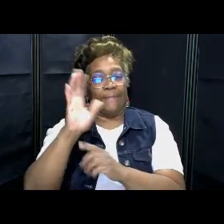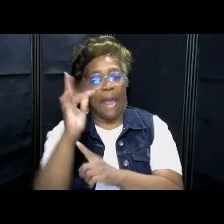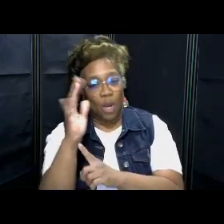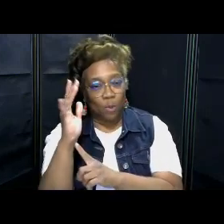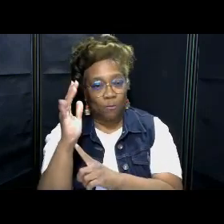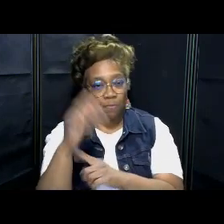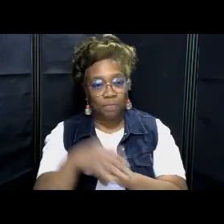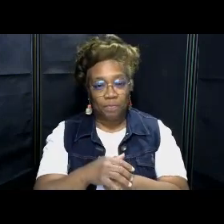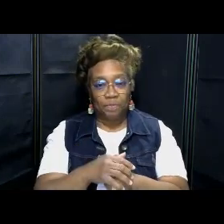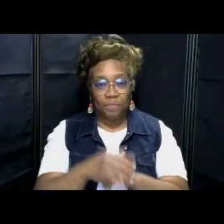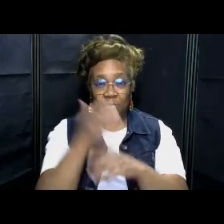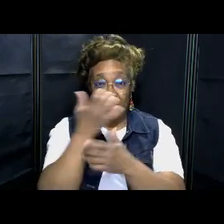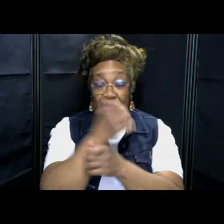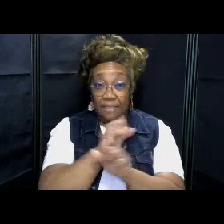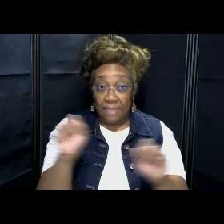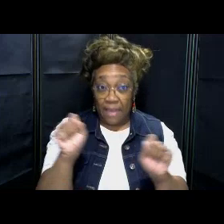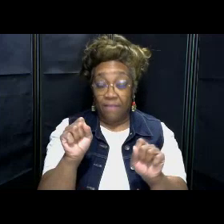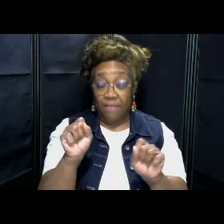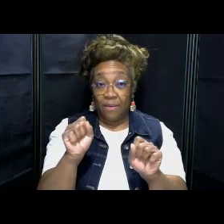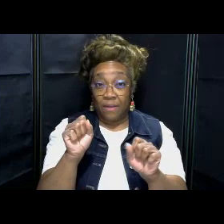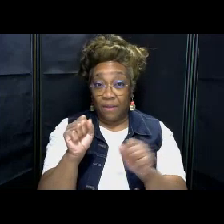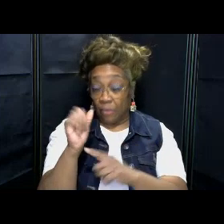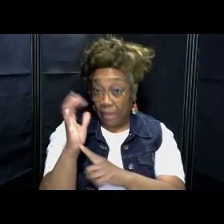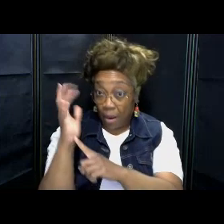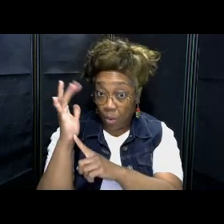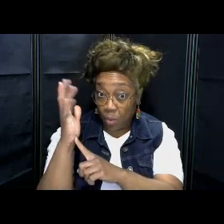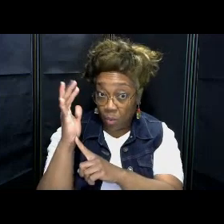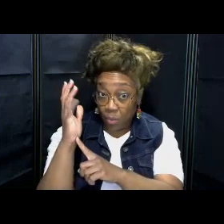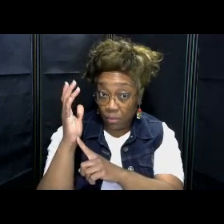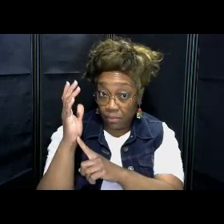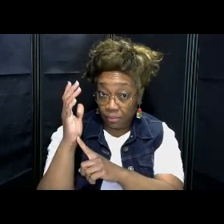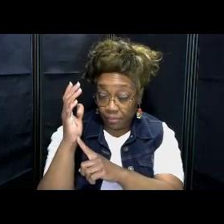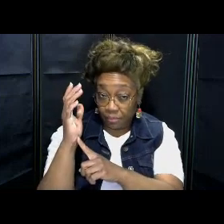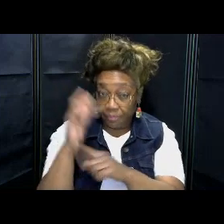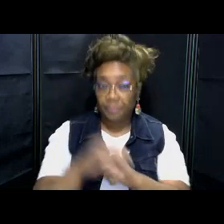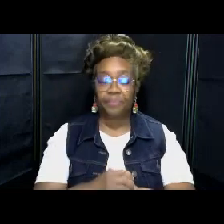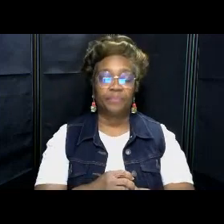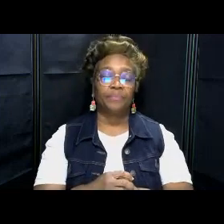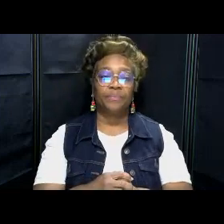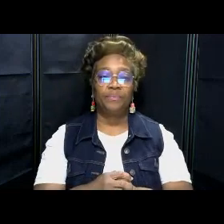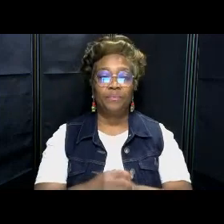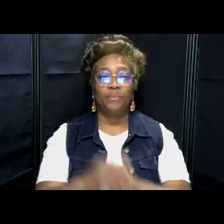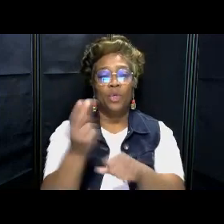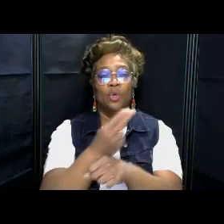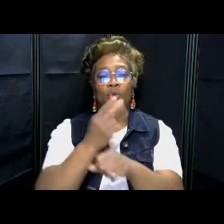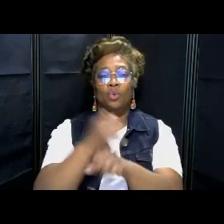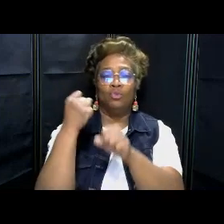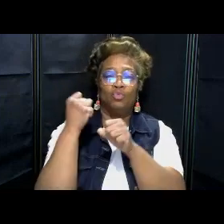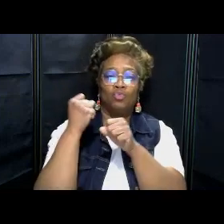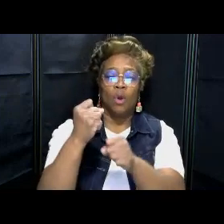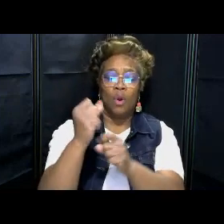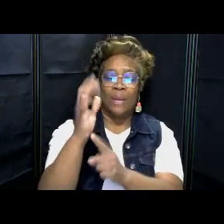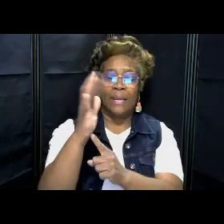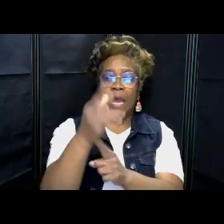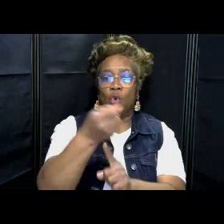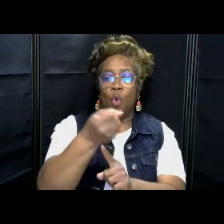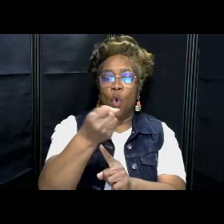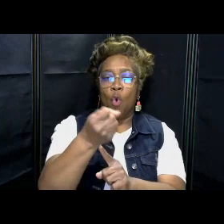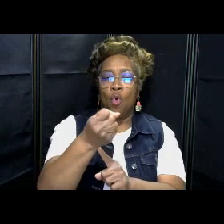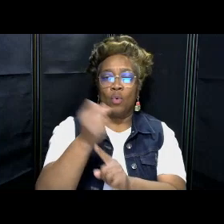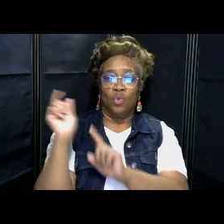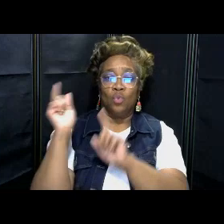So what's our safety tips when it comes to that candle? Well, use a sturdy candle holder. When you go to Dollar